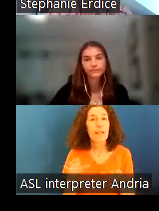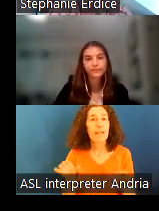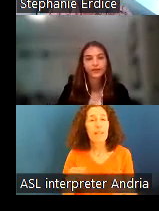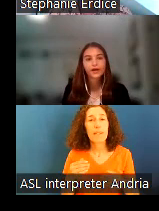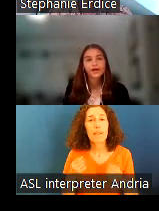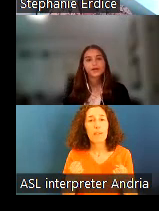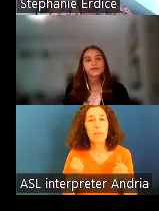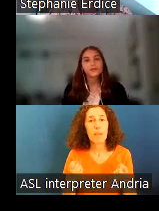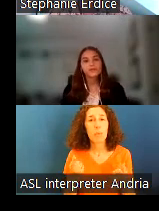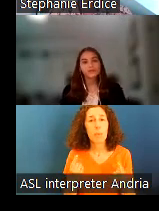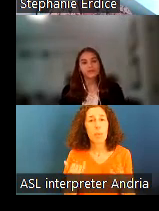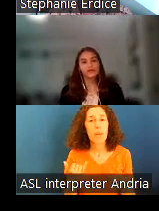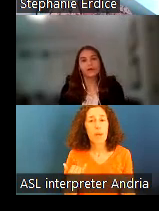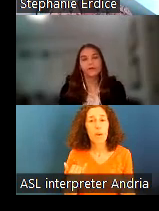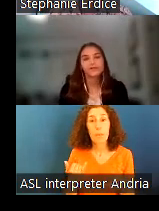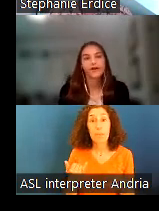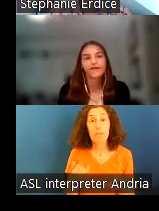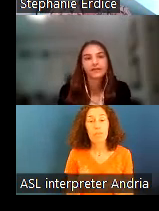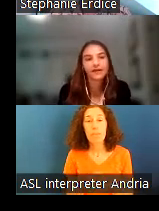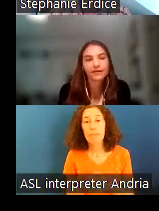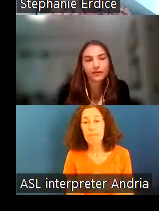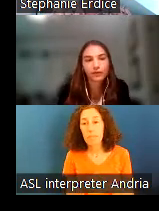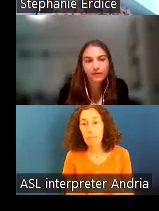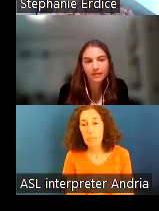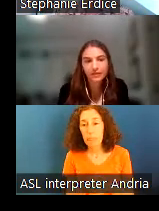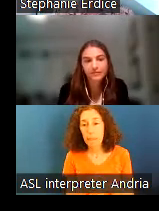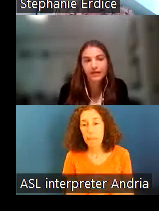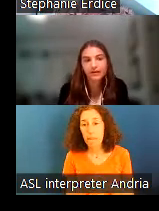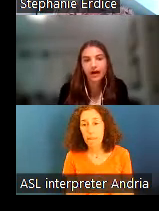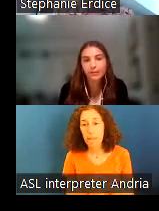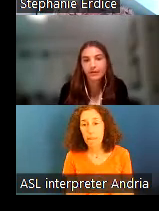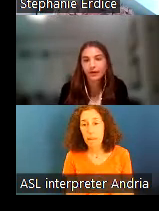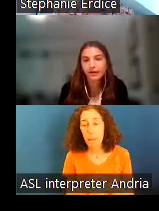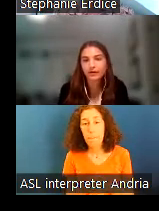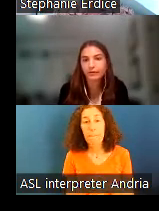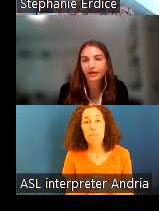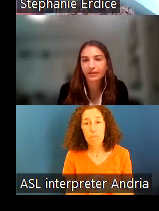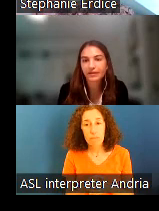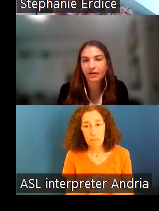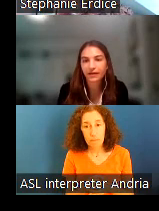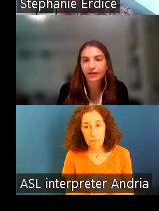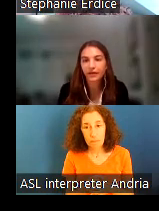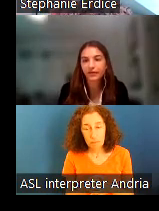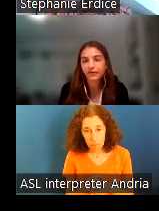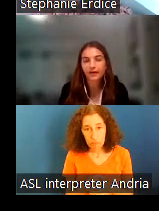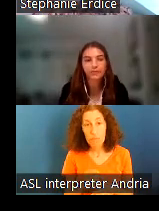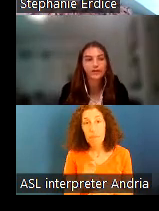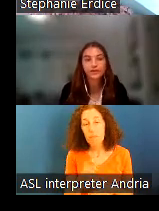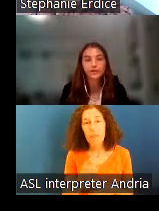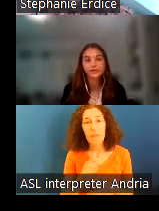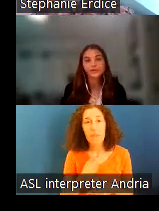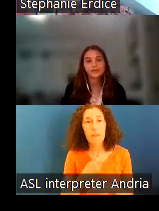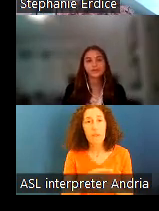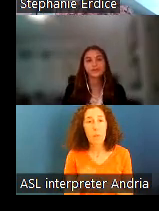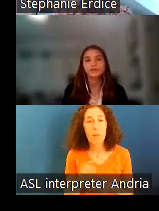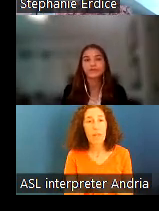self-care. So first of all, I want to start off by saying that you'll receive a copy of a blank self-care wheel that